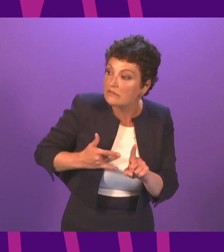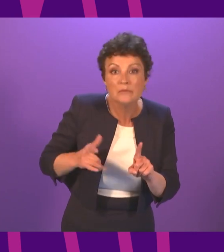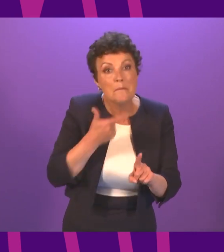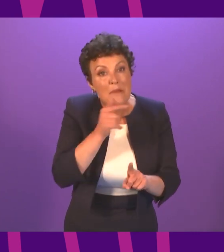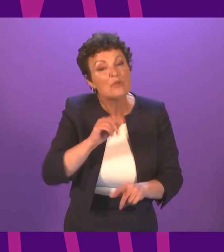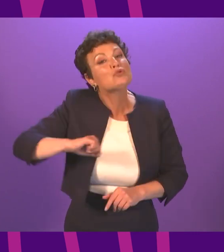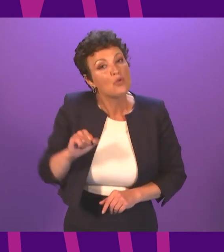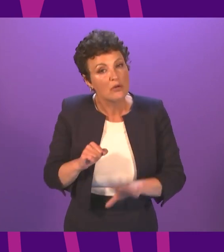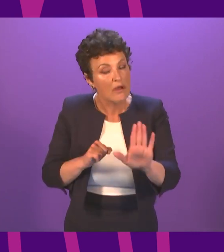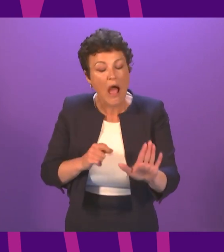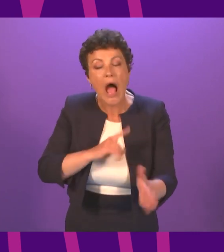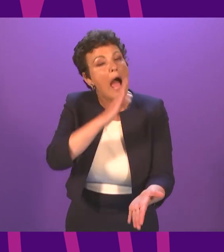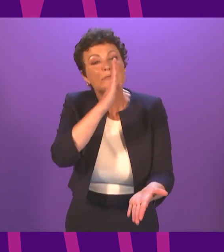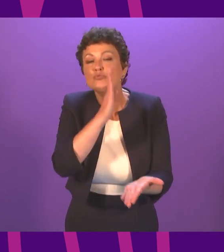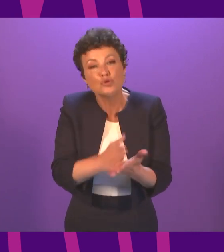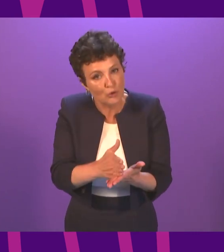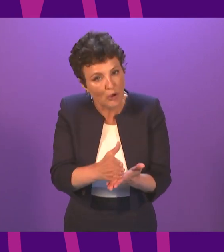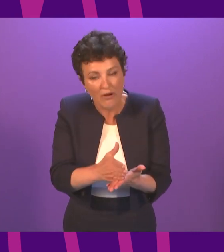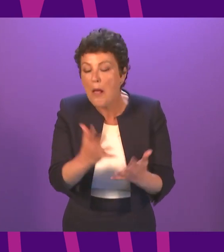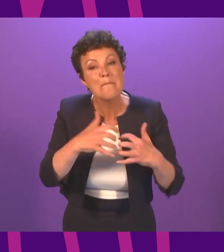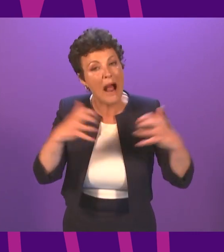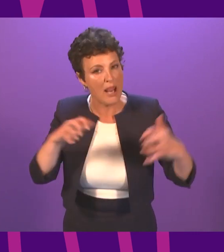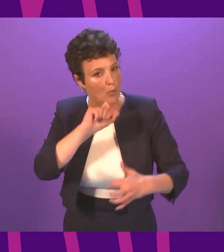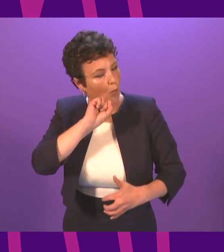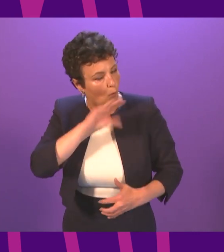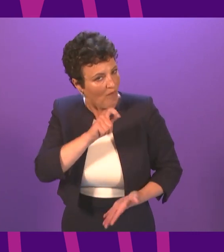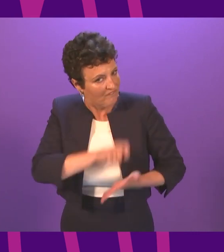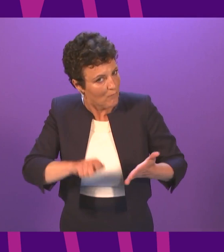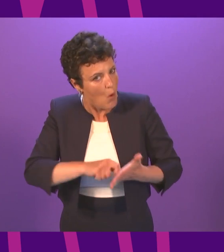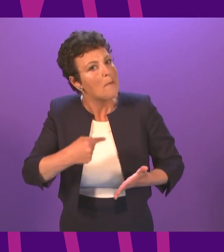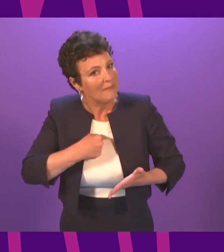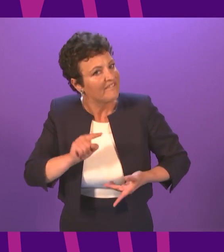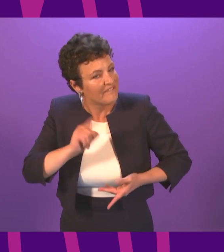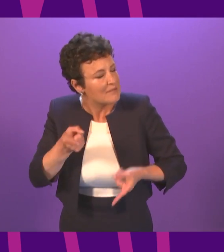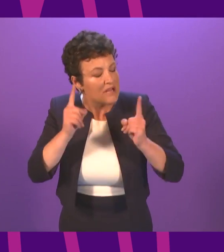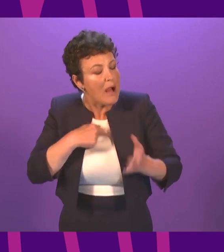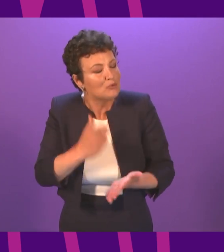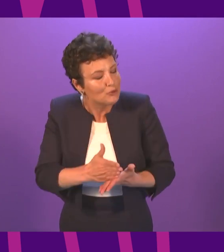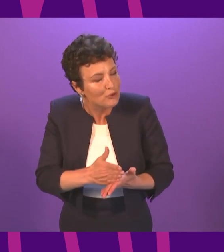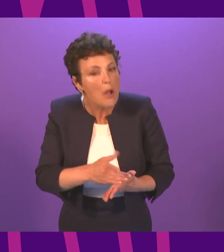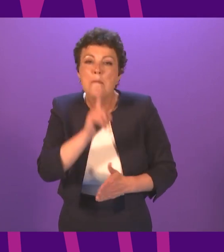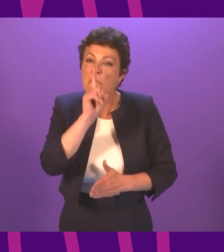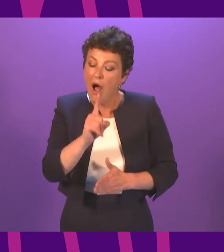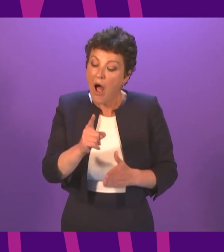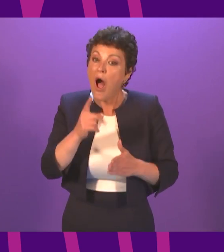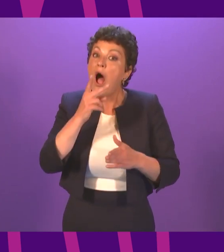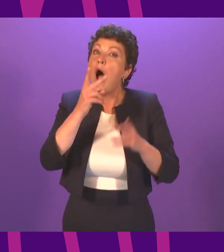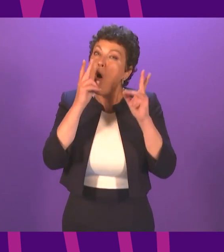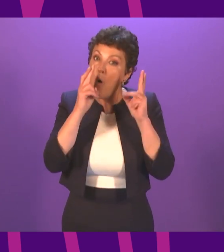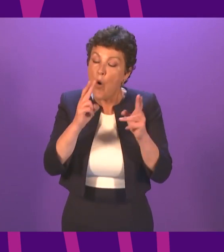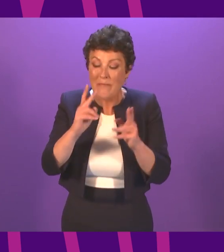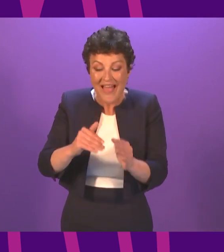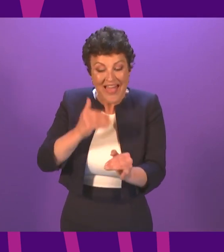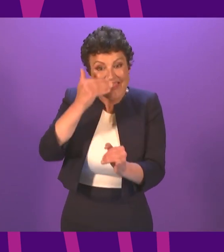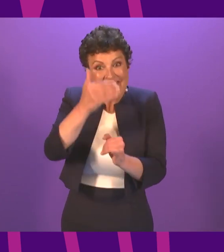I'm pretty sure that I won't be Parliament's nominee for First Minister at the end of today's business, I hope by the end of